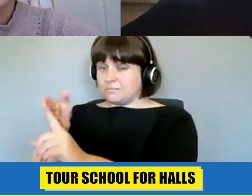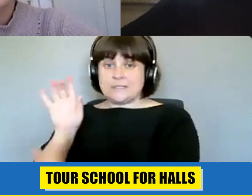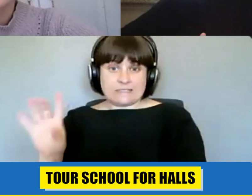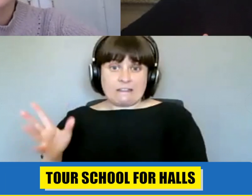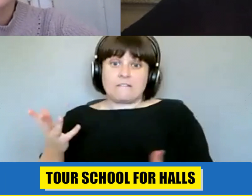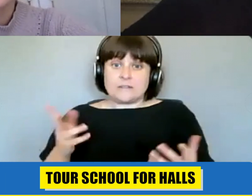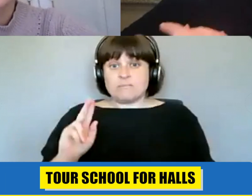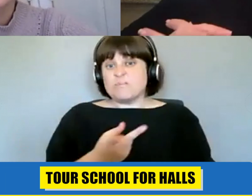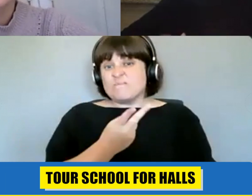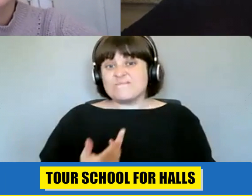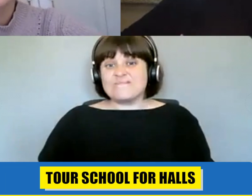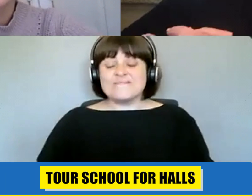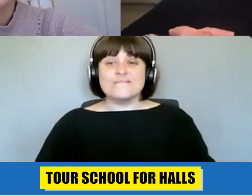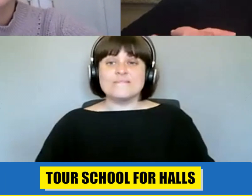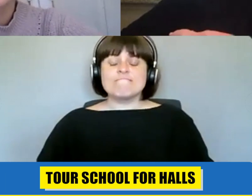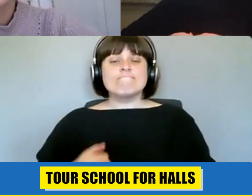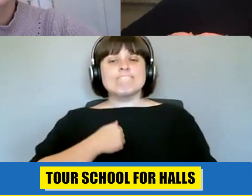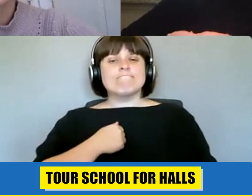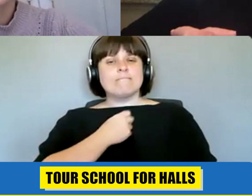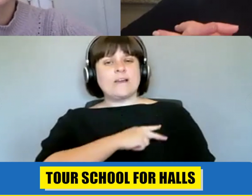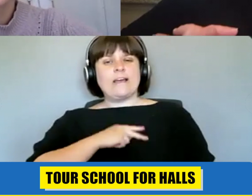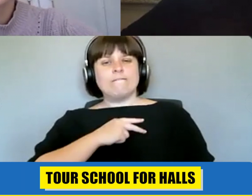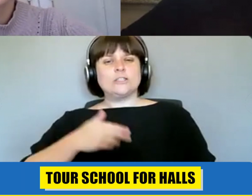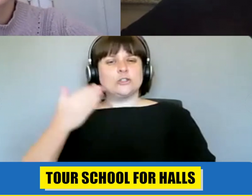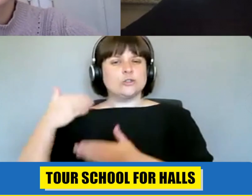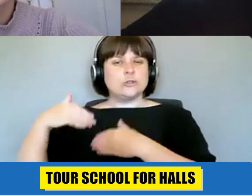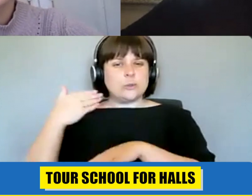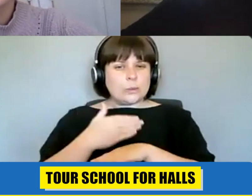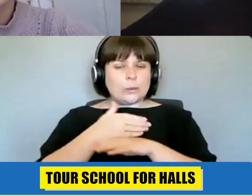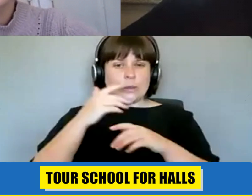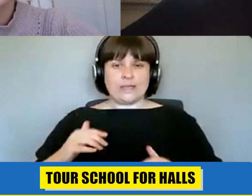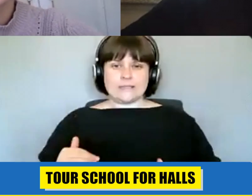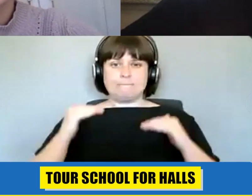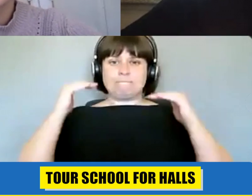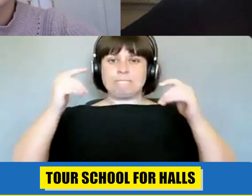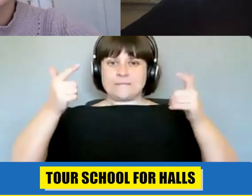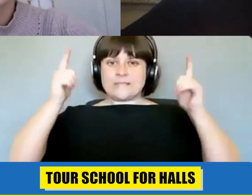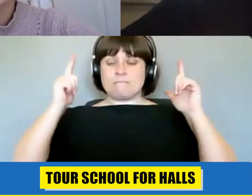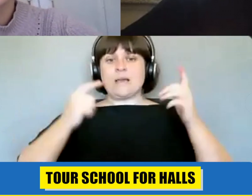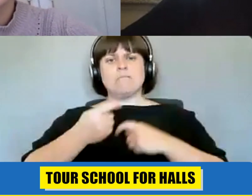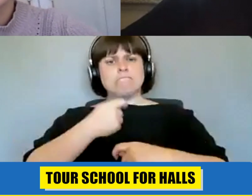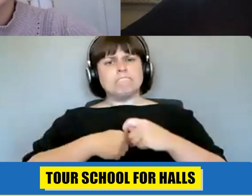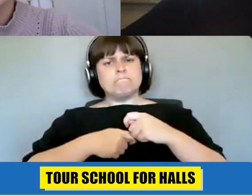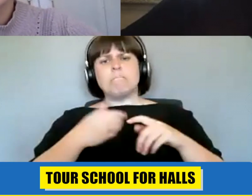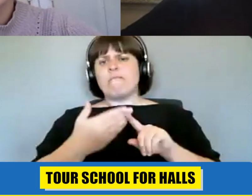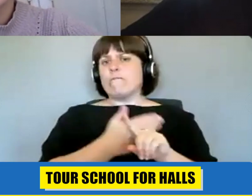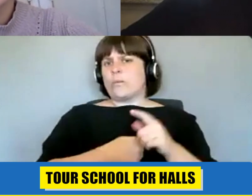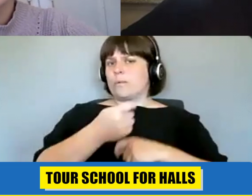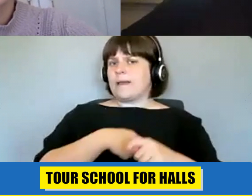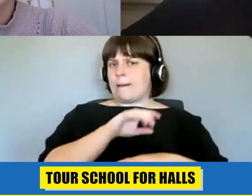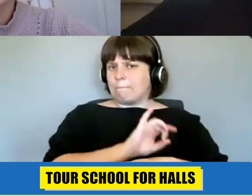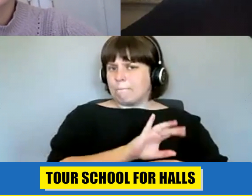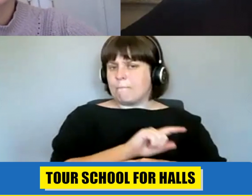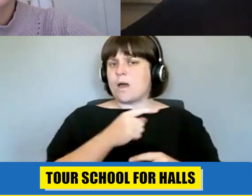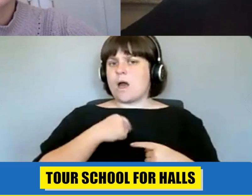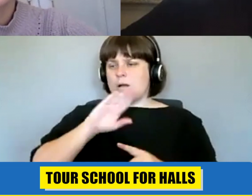So I've, in my professional career as a senior manager, before I became a consultant, I specialised in